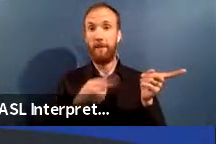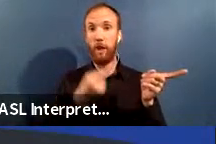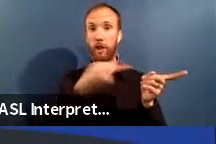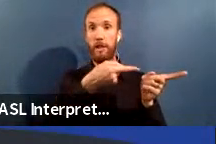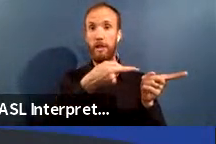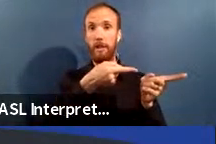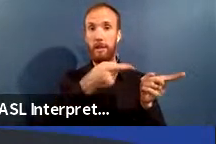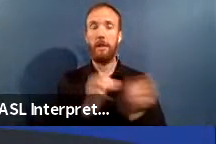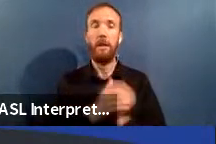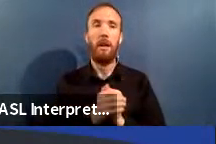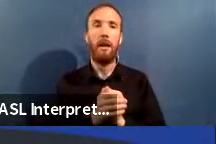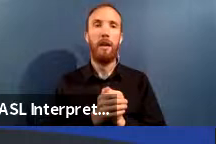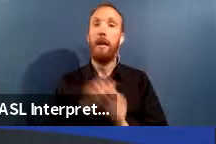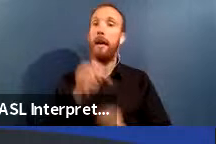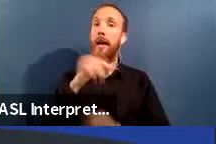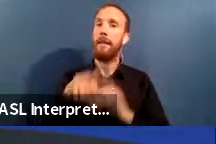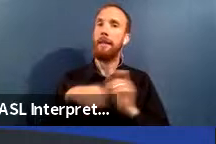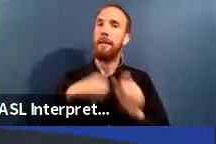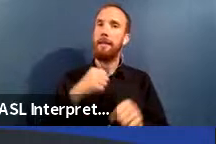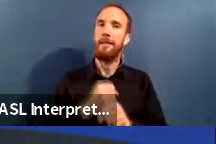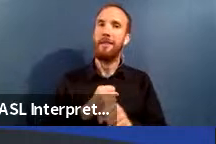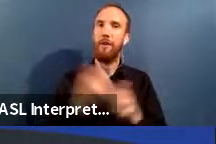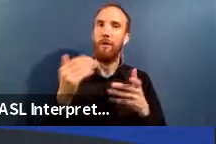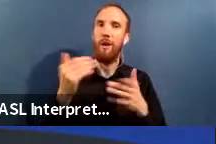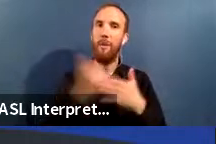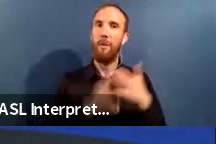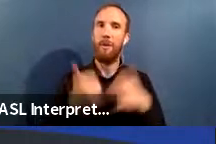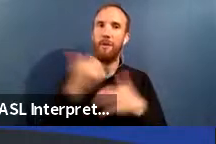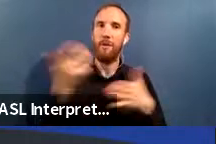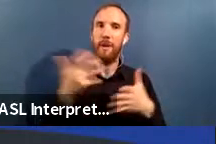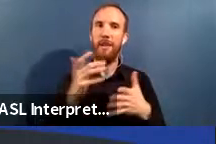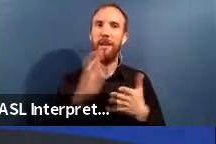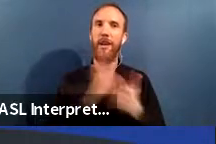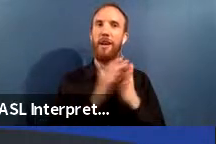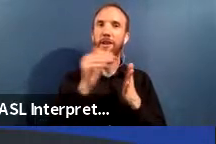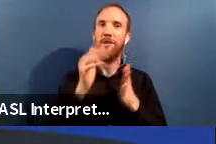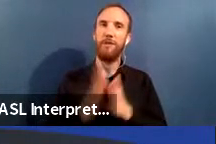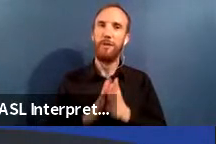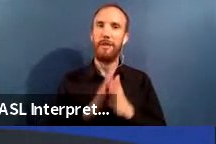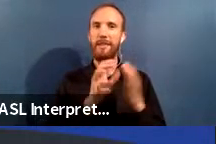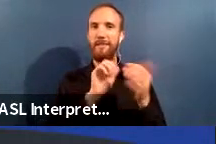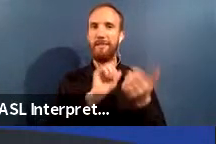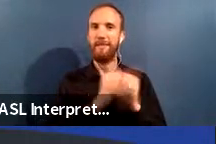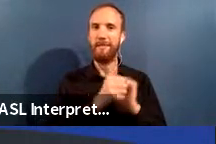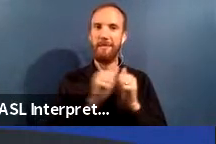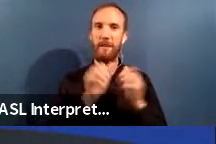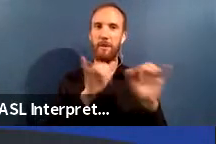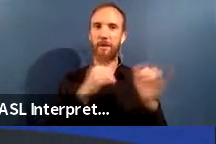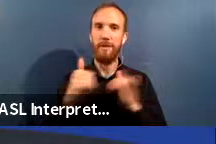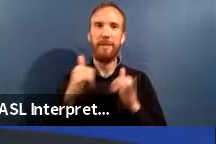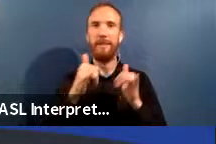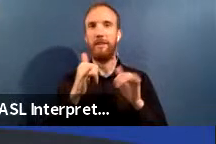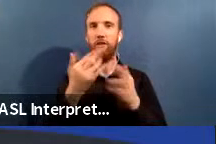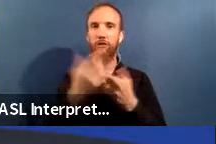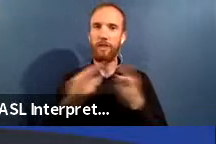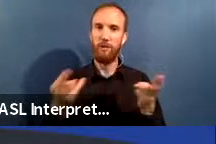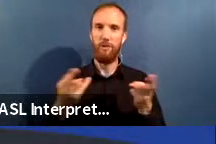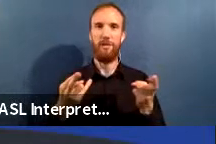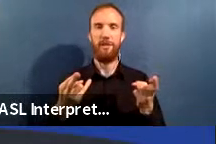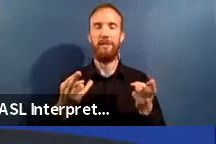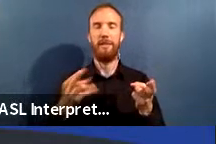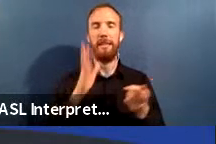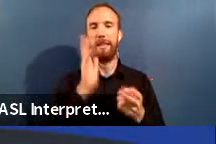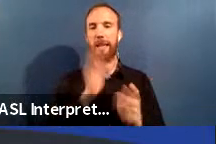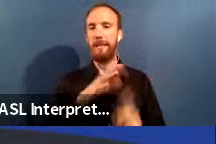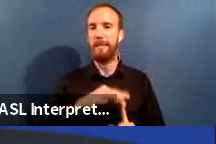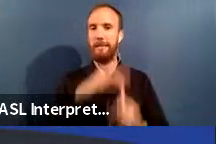to prioritize student recreation and athletic resources as its own category. When we talk